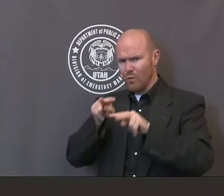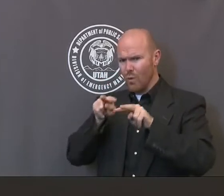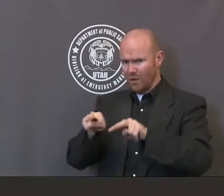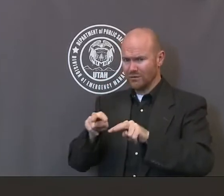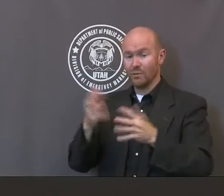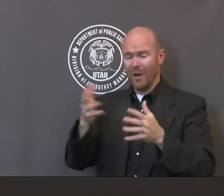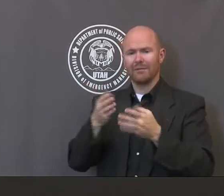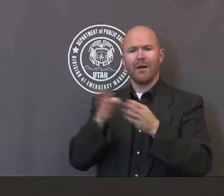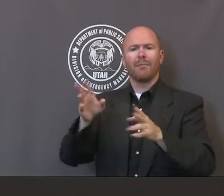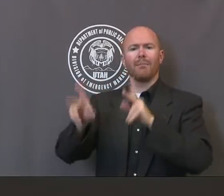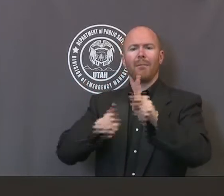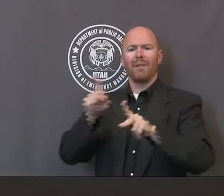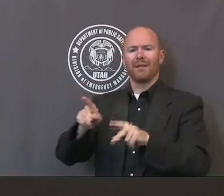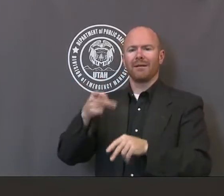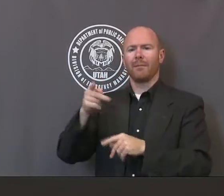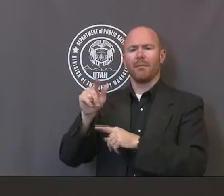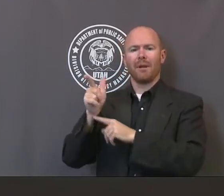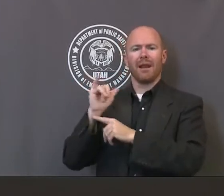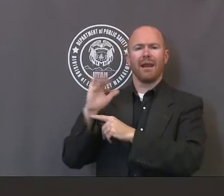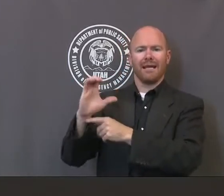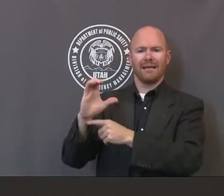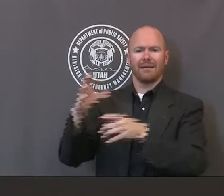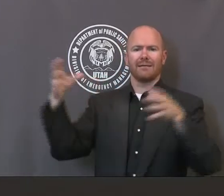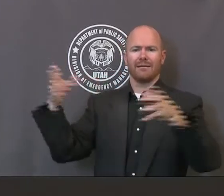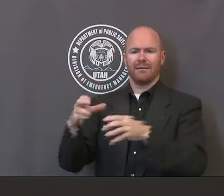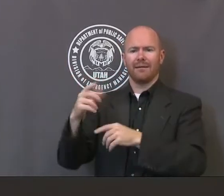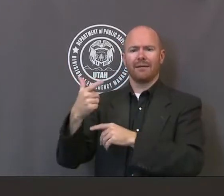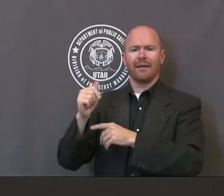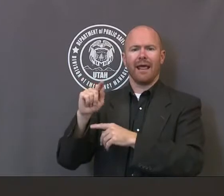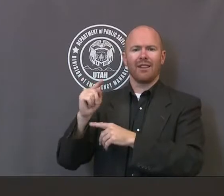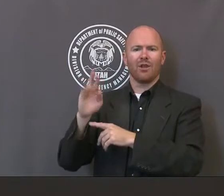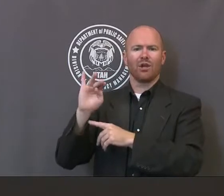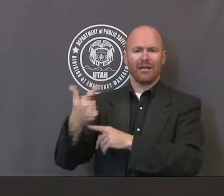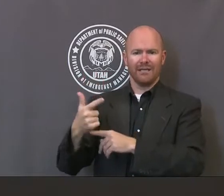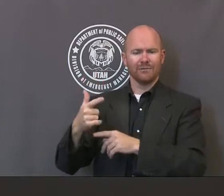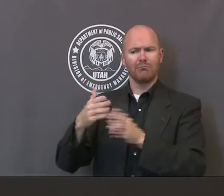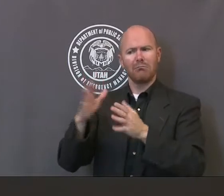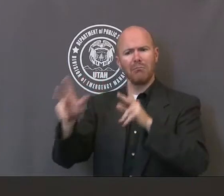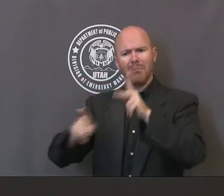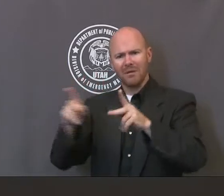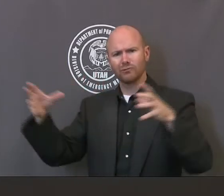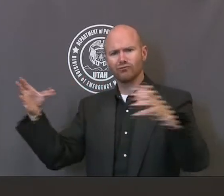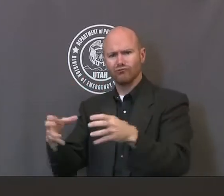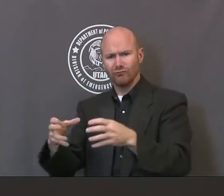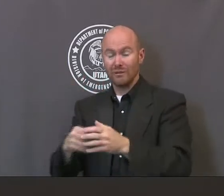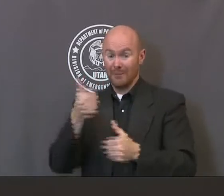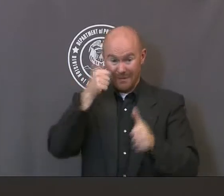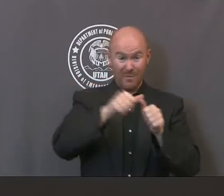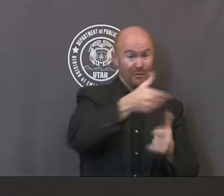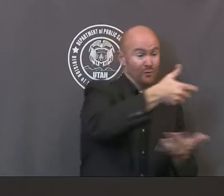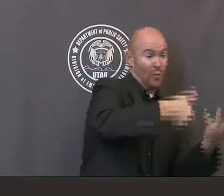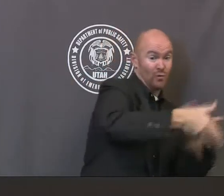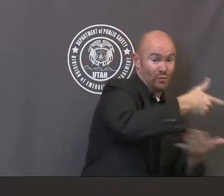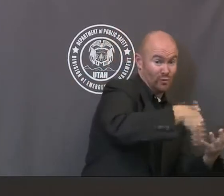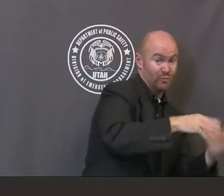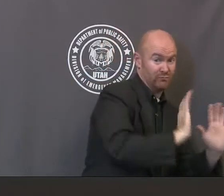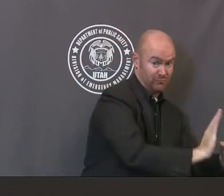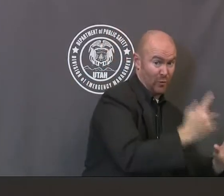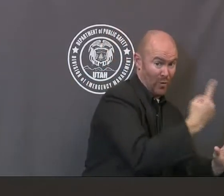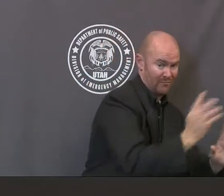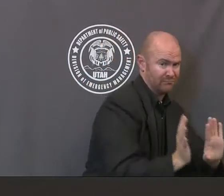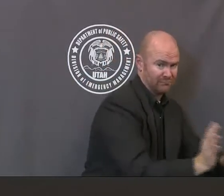public gatherings. Now again, I want to emphasize that there's a difference between public gatherings and social